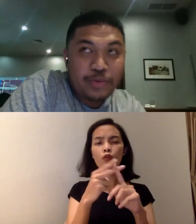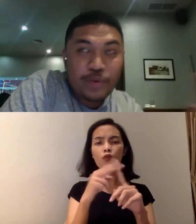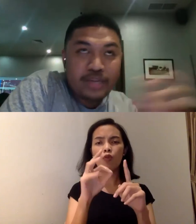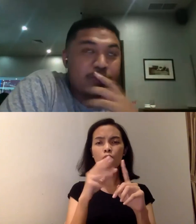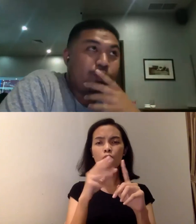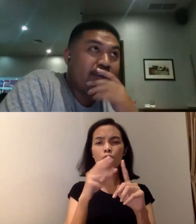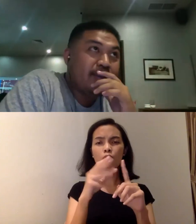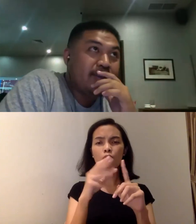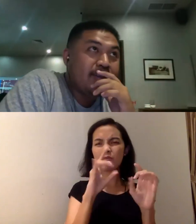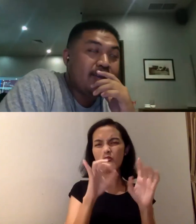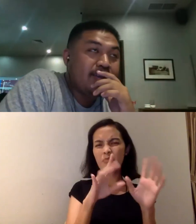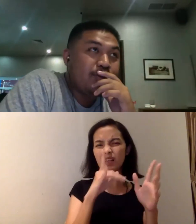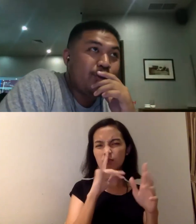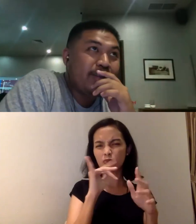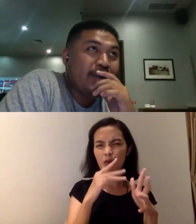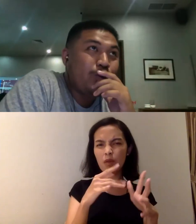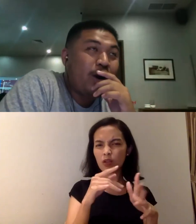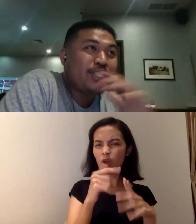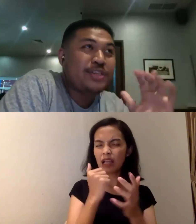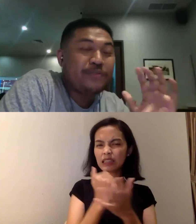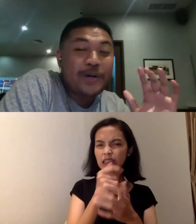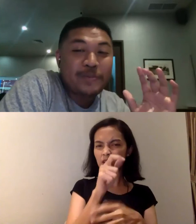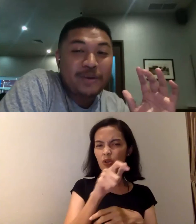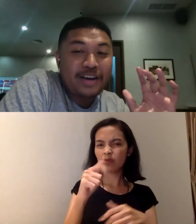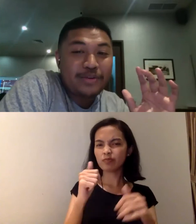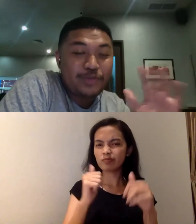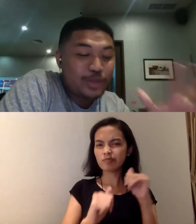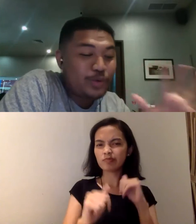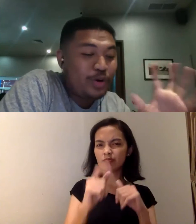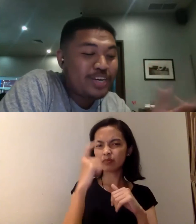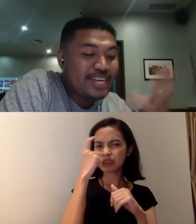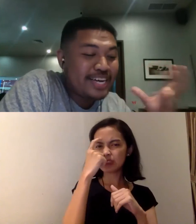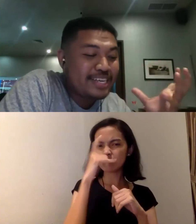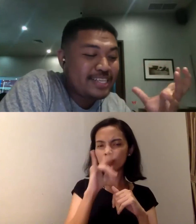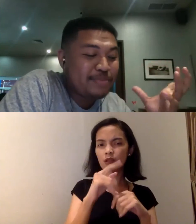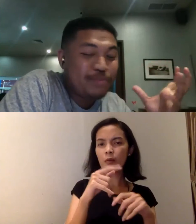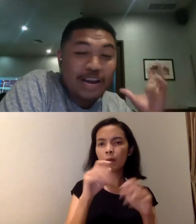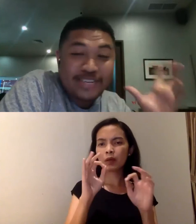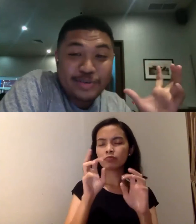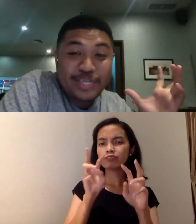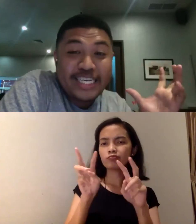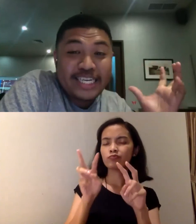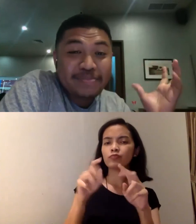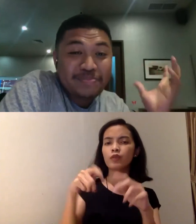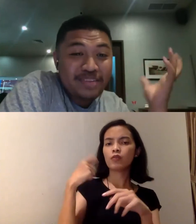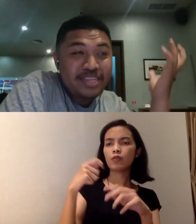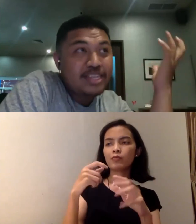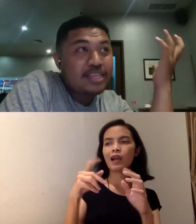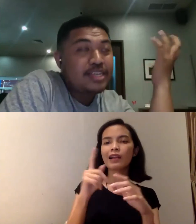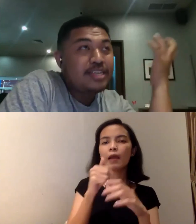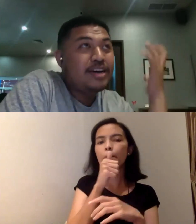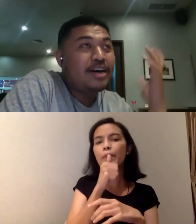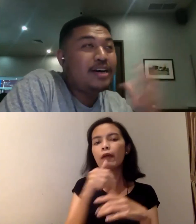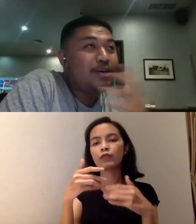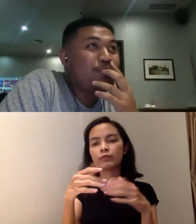then when they watch the film, so we organized like a private screening.